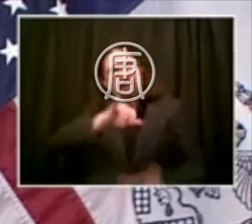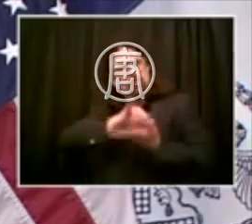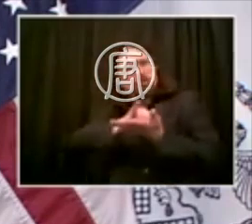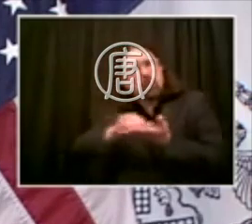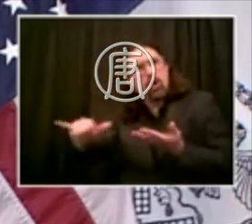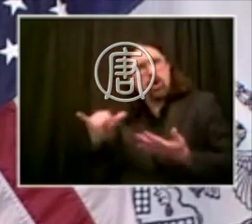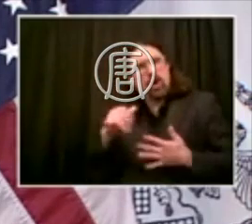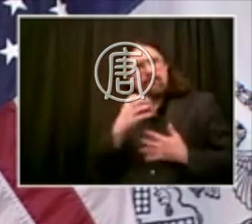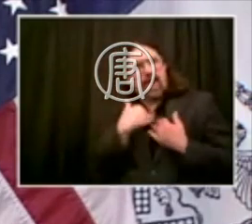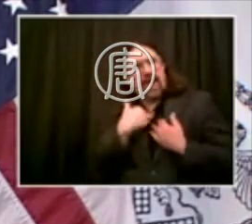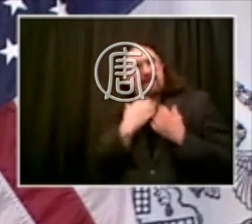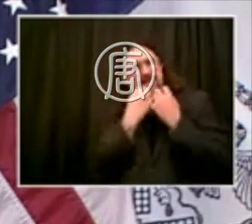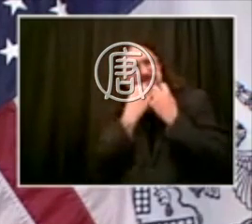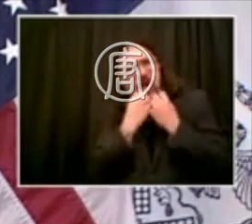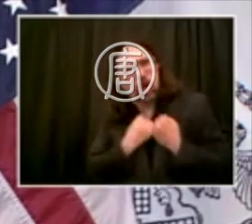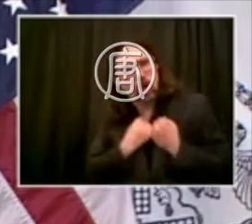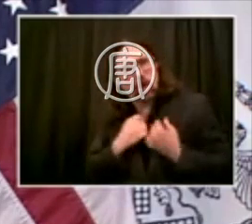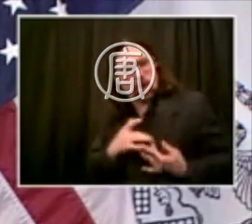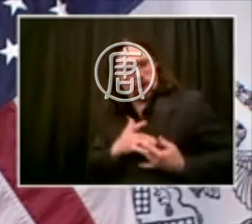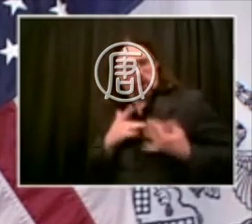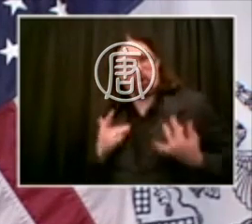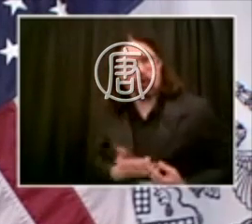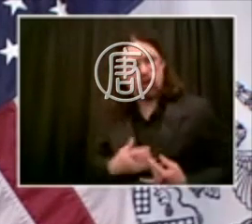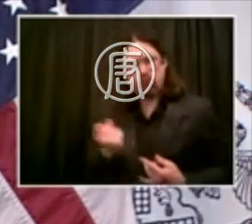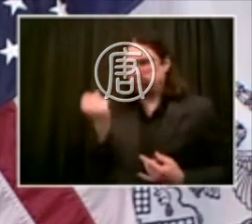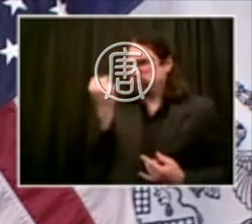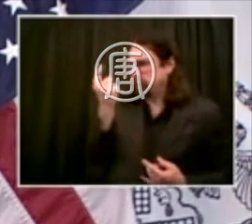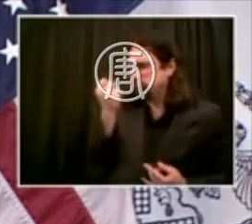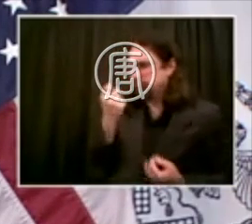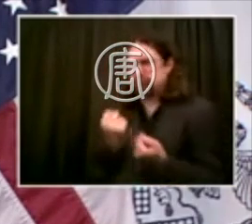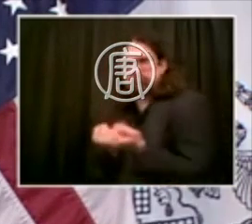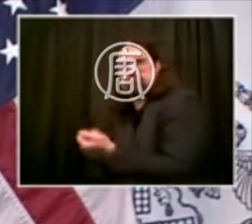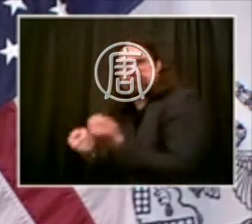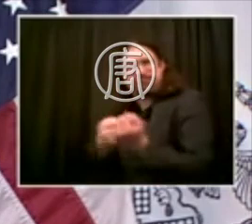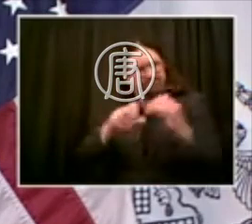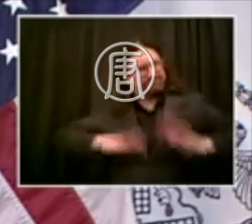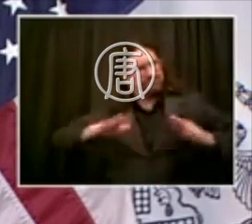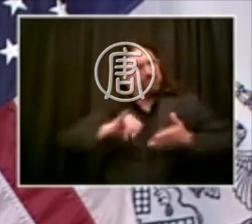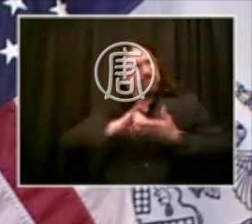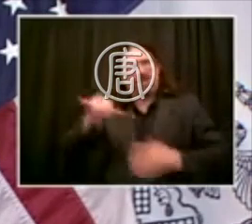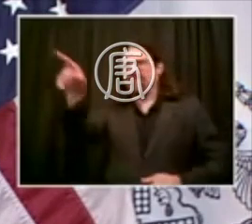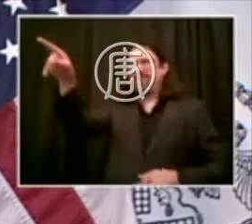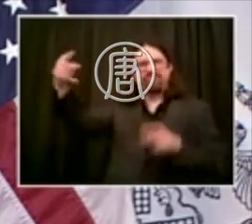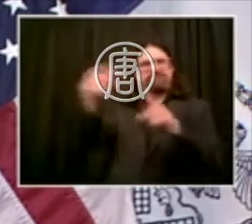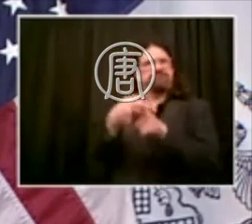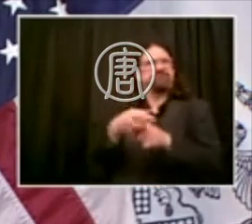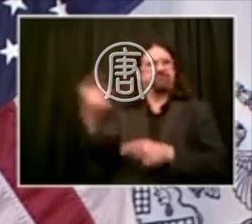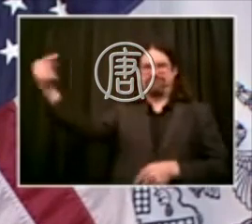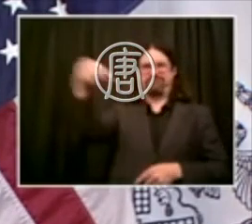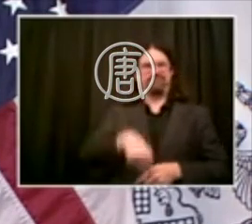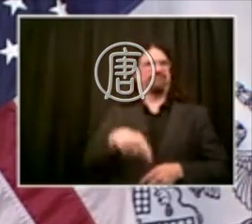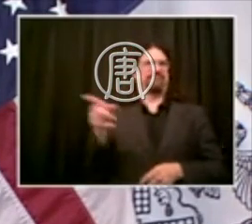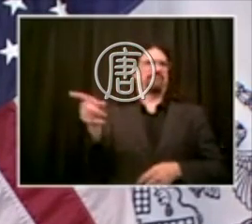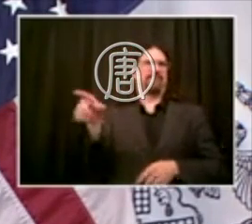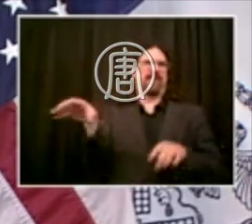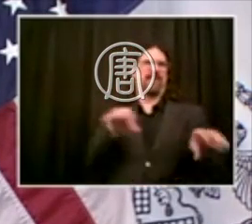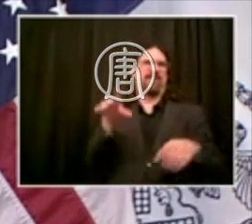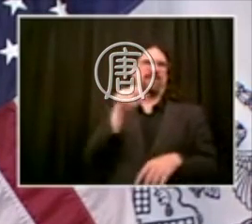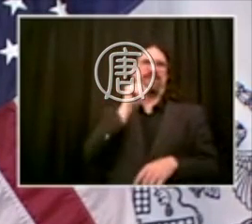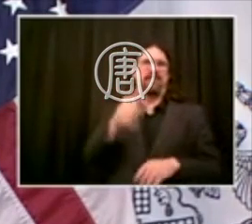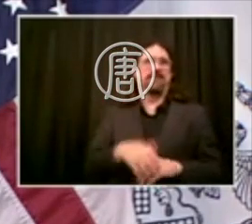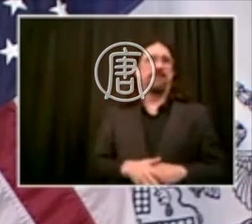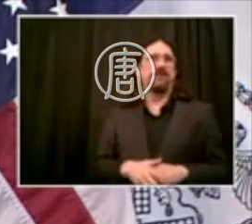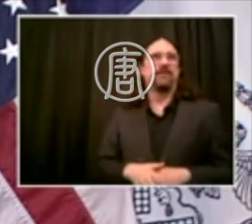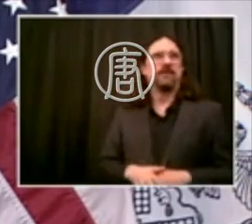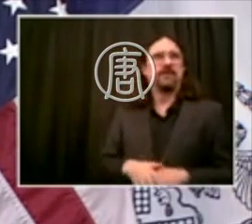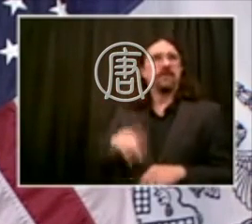or from outside the city, they have a different agenda, and it is definitely a violent agenda, and it's not consistent with what community people are